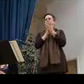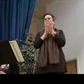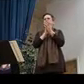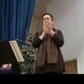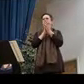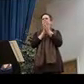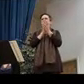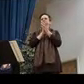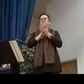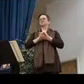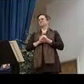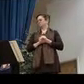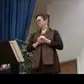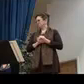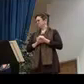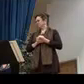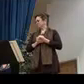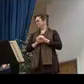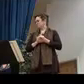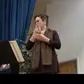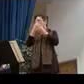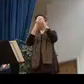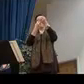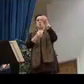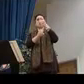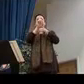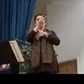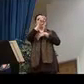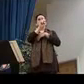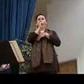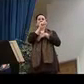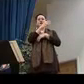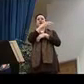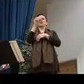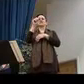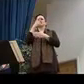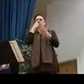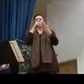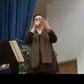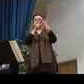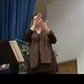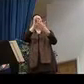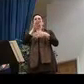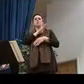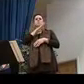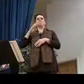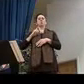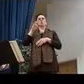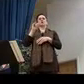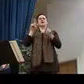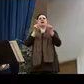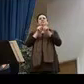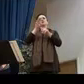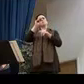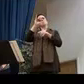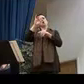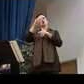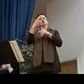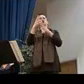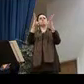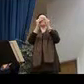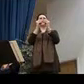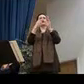Both Eva and Stacey were recognized by the Board of Regents at their March meeting as representing Montana as part